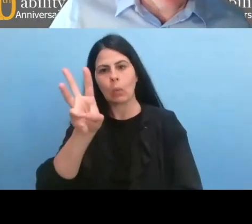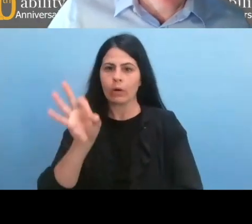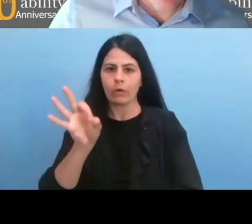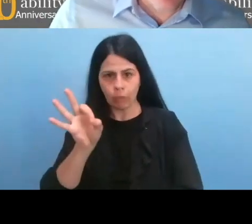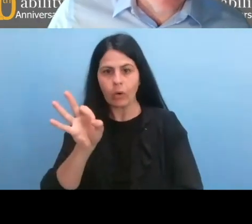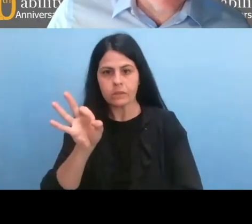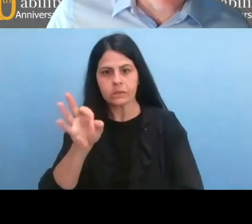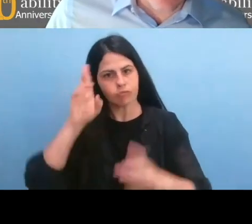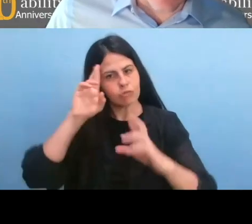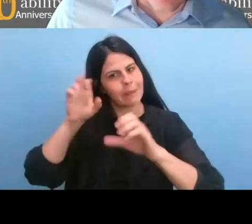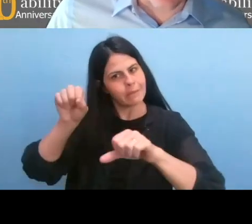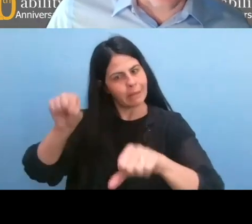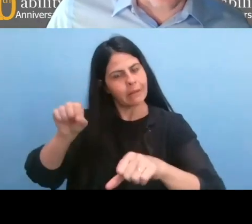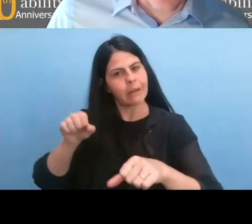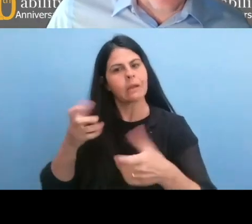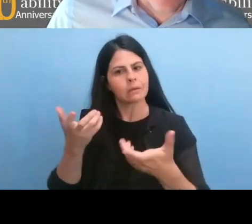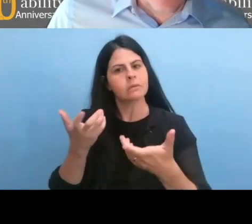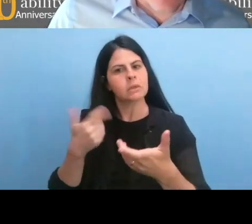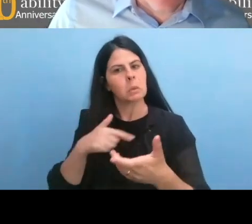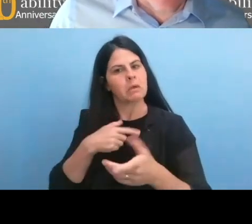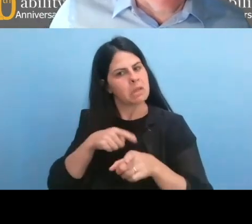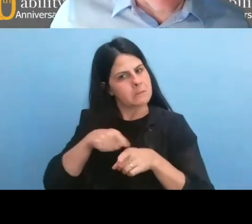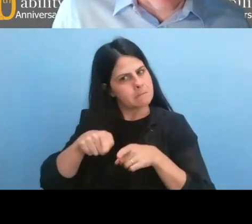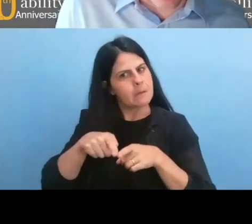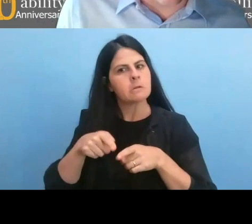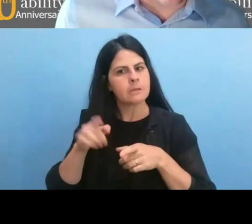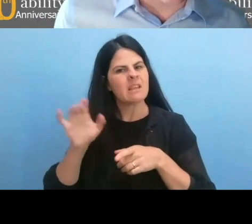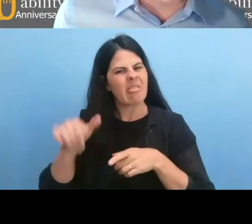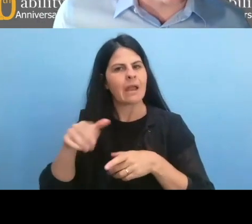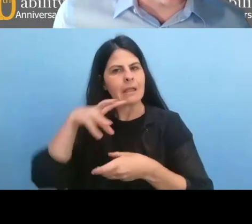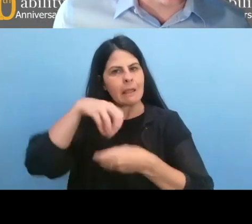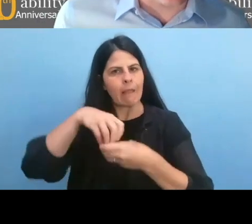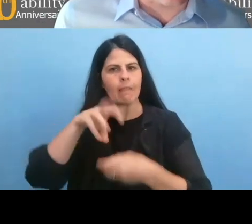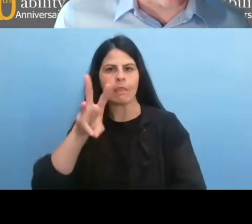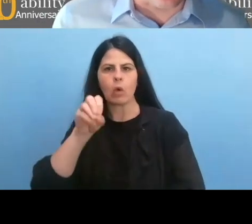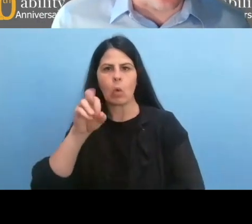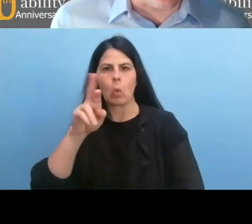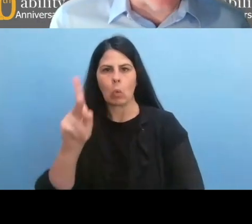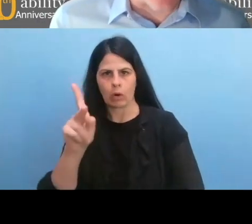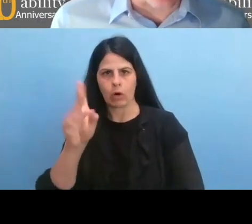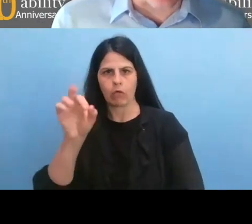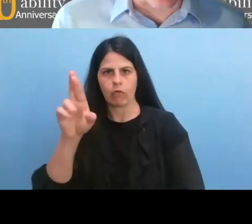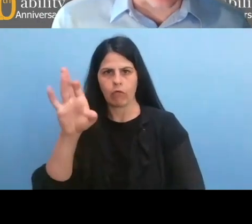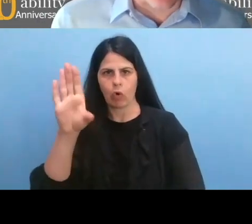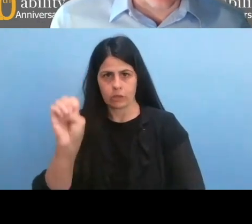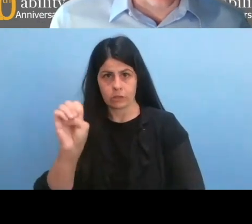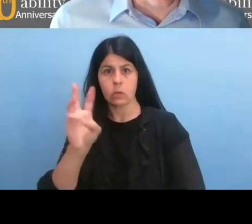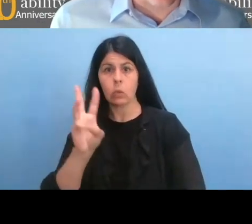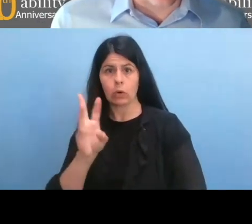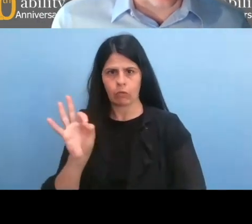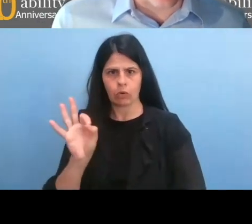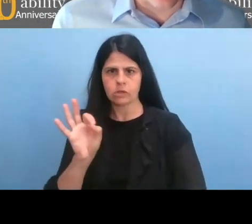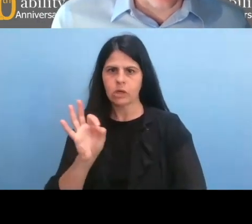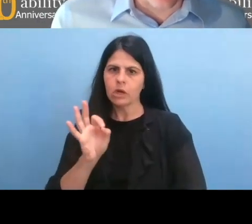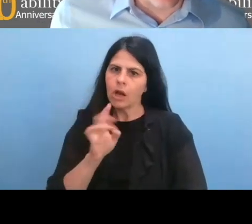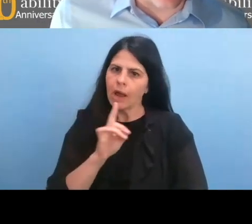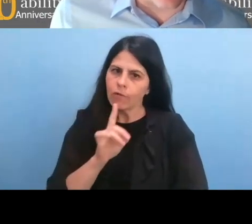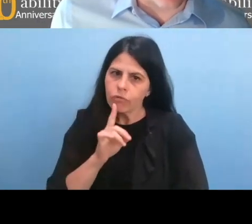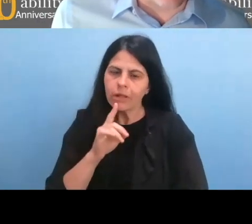in, and really highlighting, as part of our series of our Road to NDEAM,